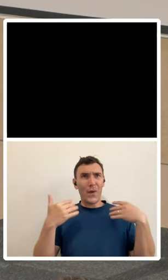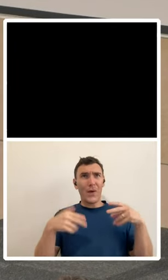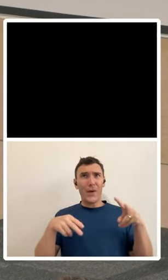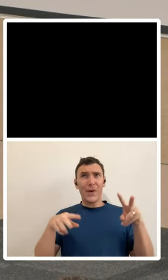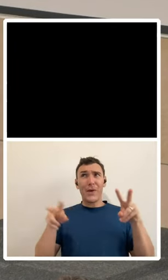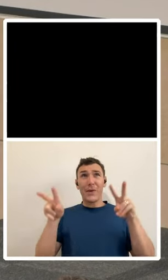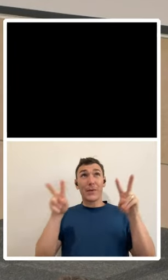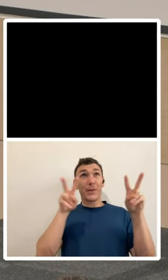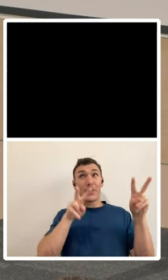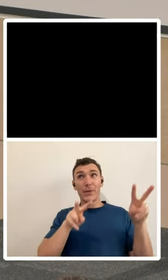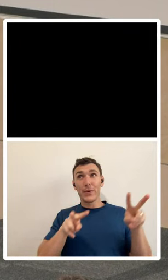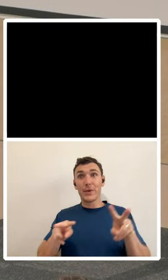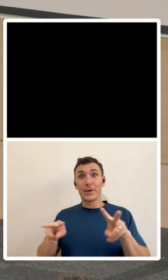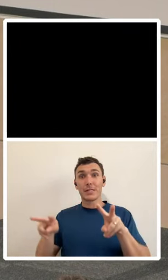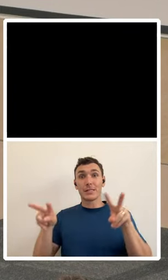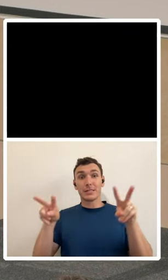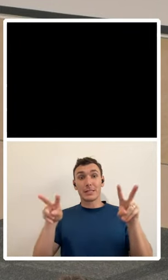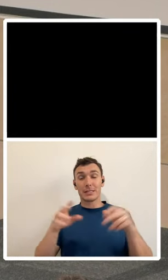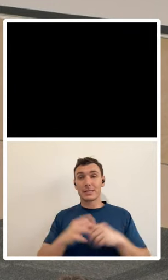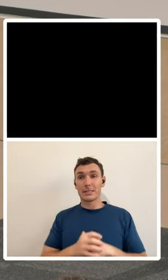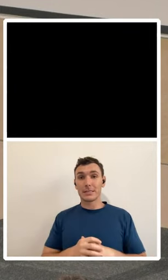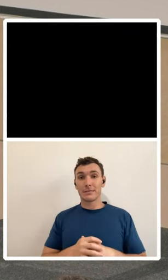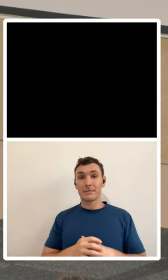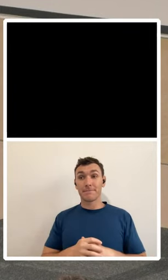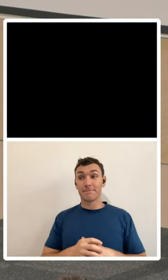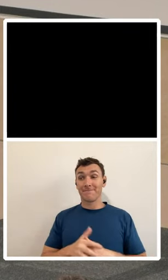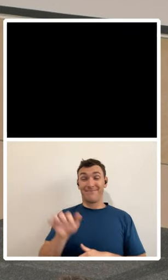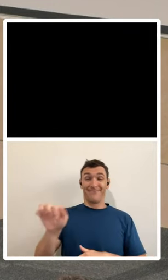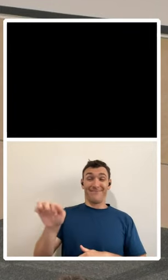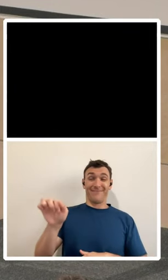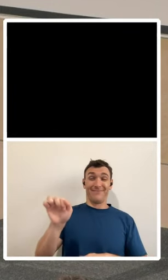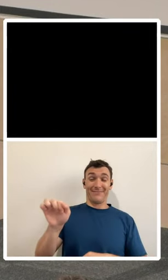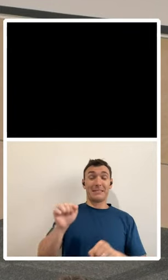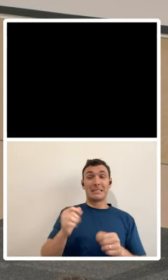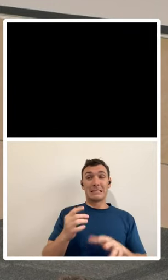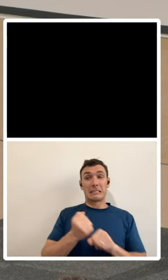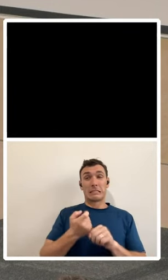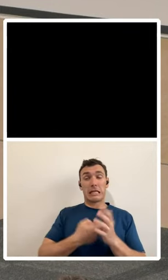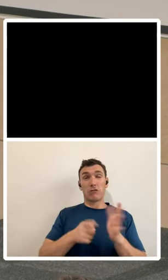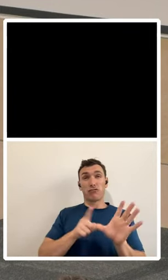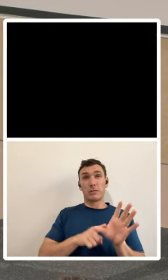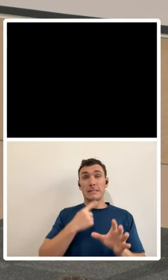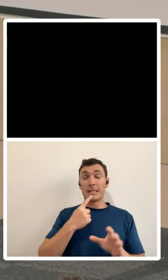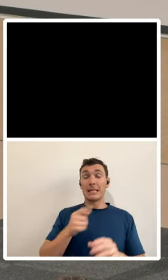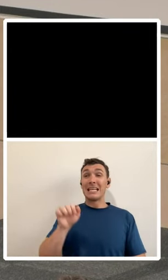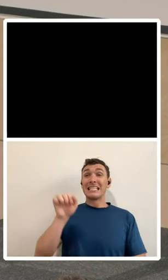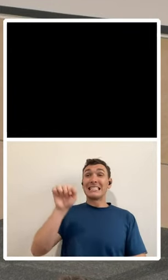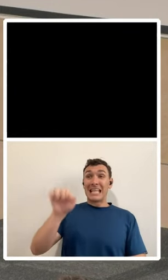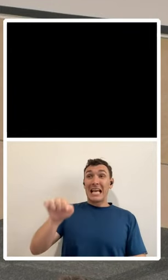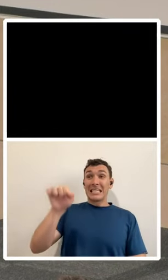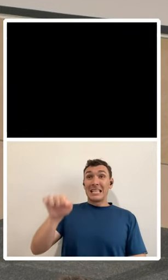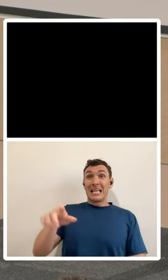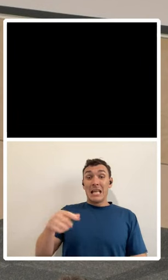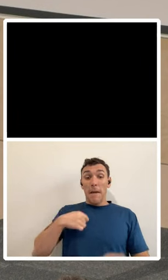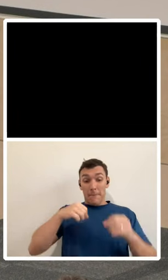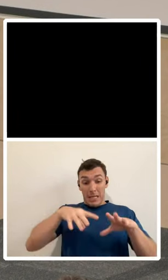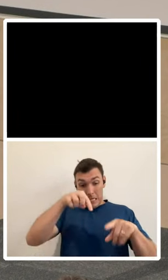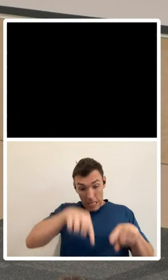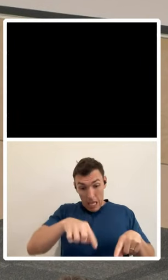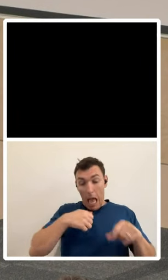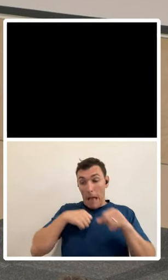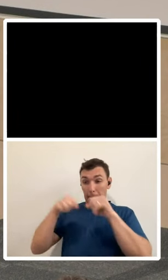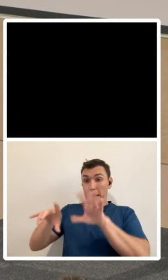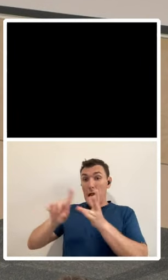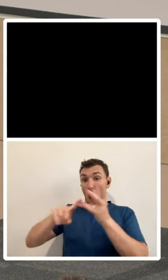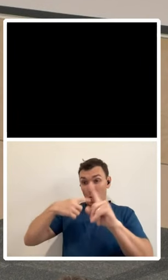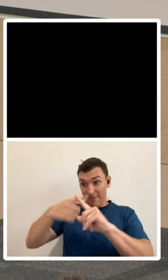been to Oxford, and at Oxford I got told off like really angrily, really seriously, for leaving a